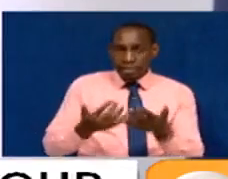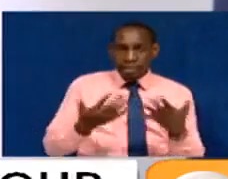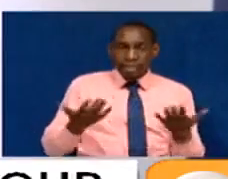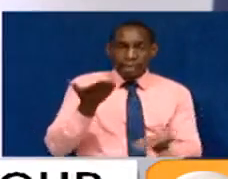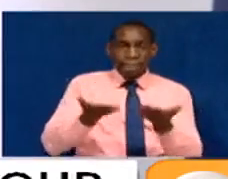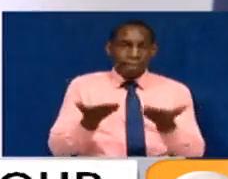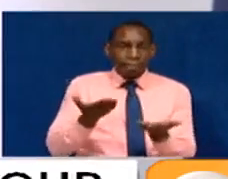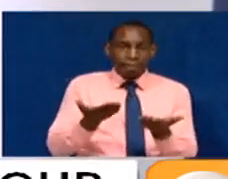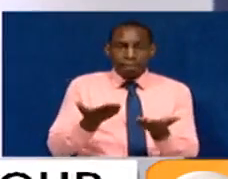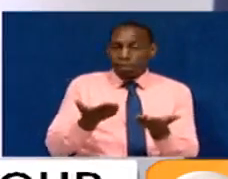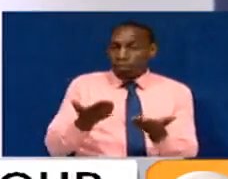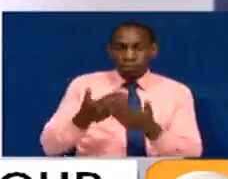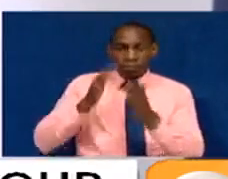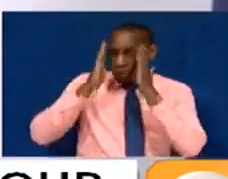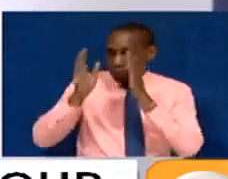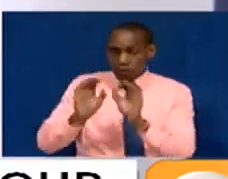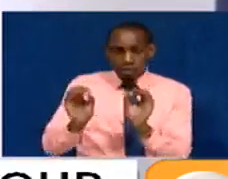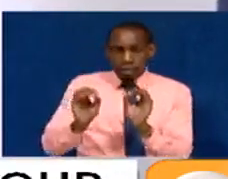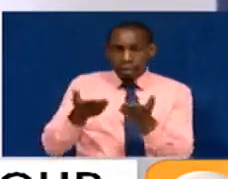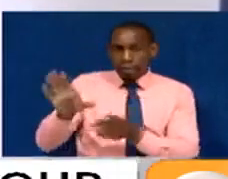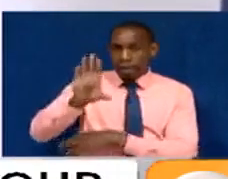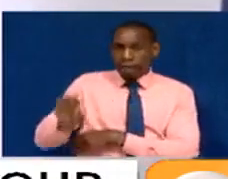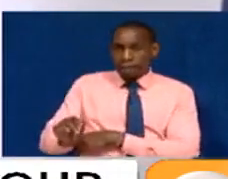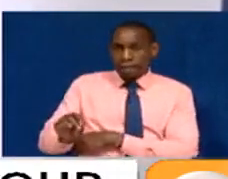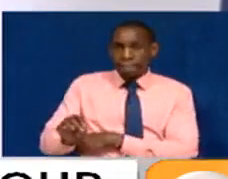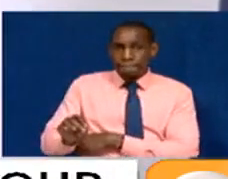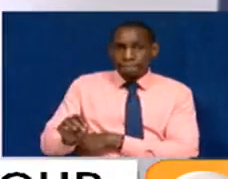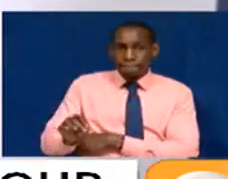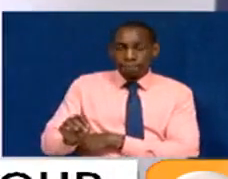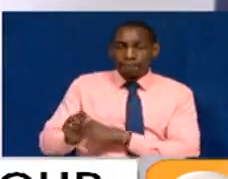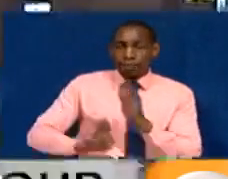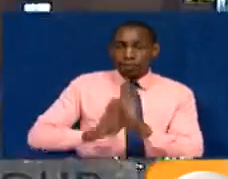things that maybe we're not looking at yet in Africa to develop that.